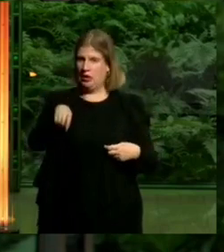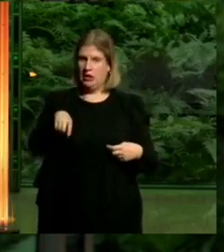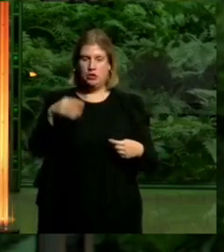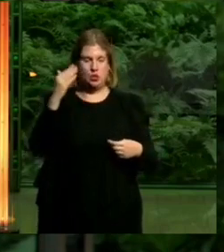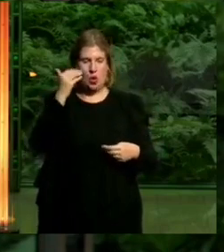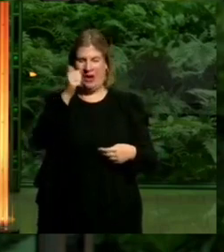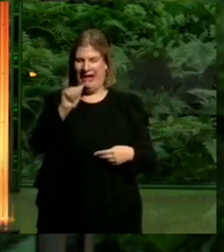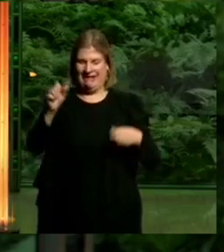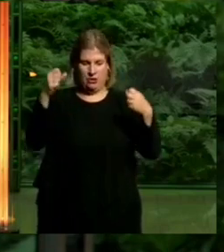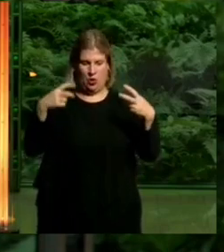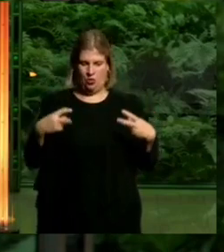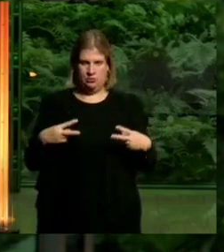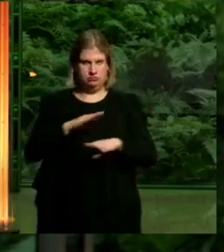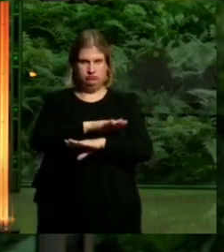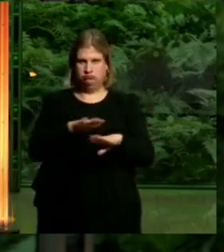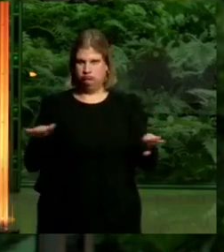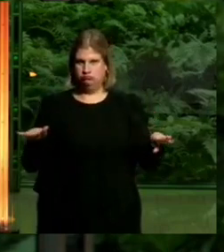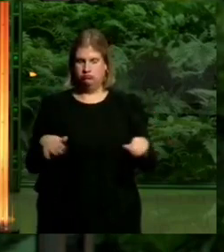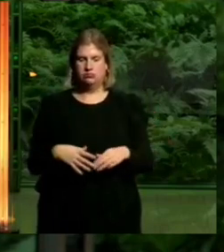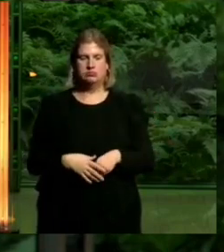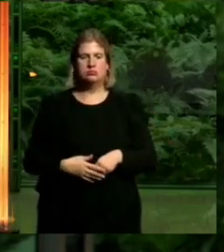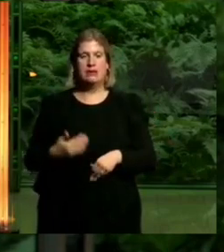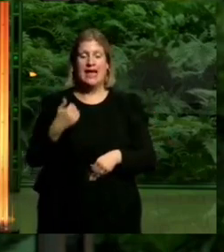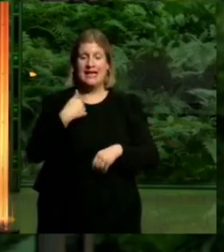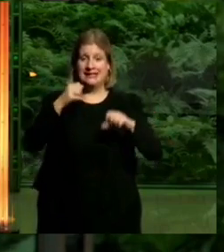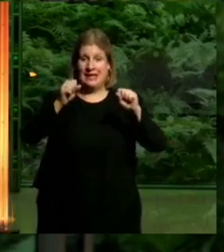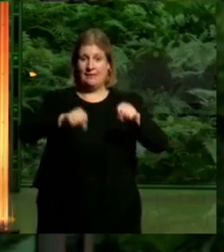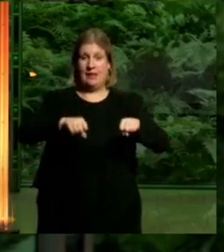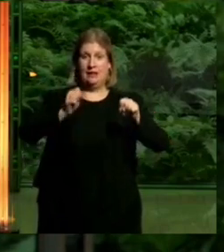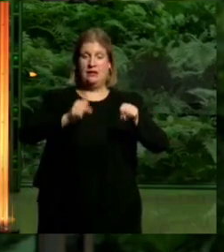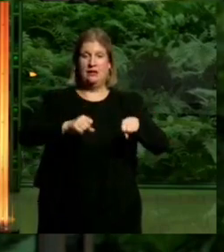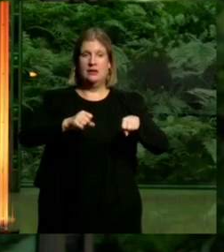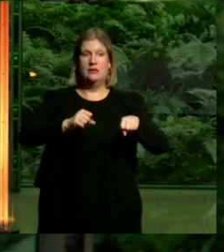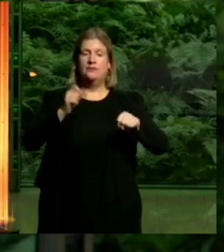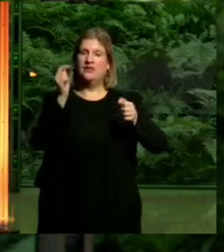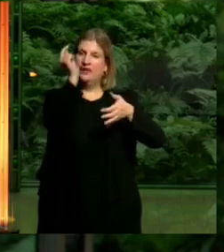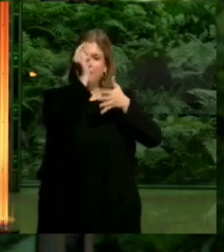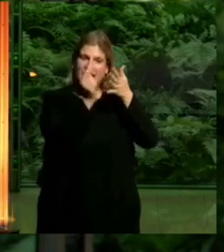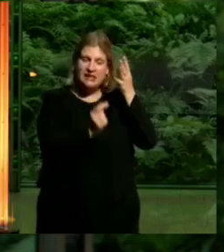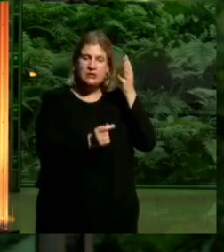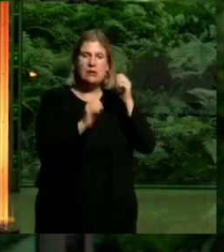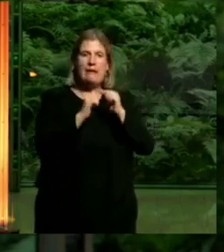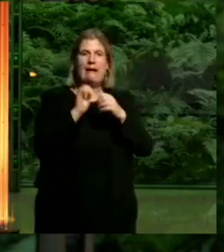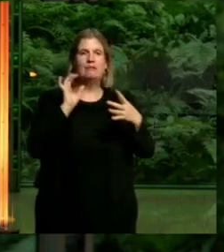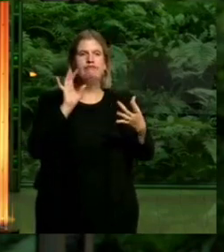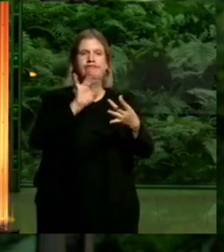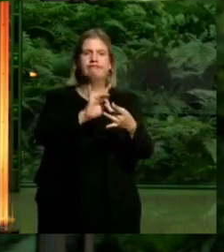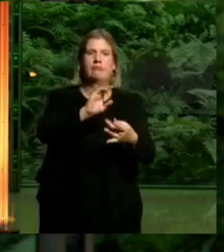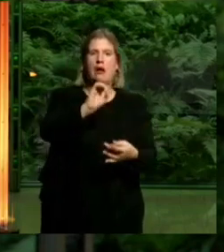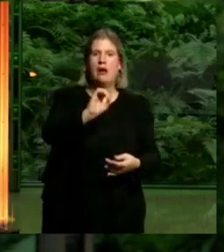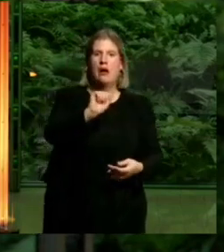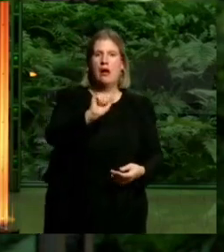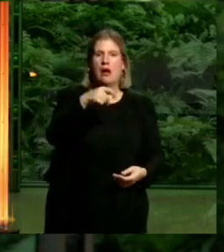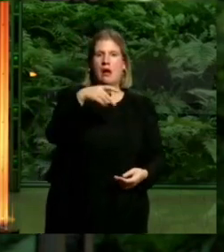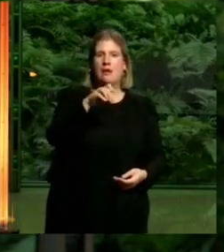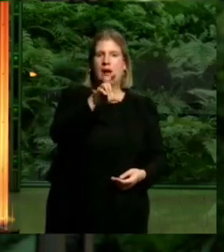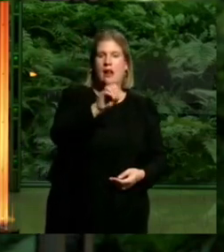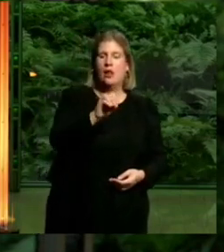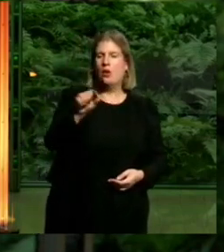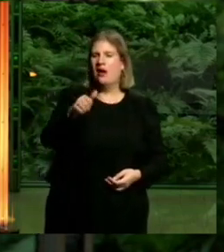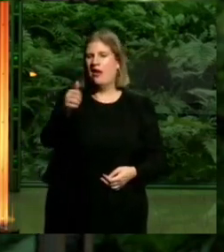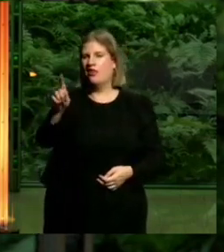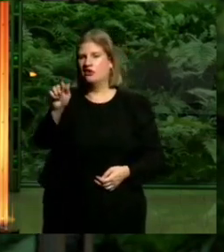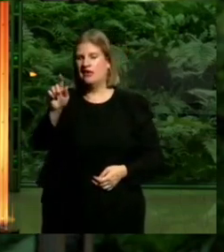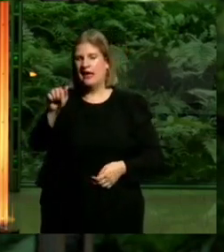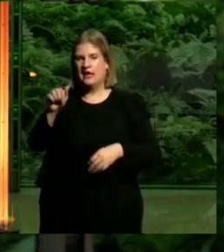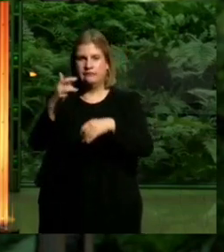And what it has this ability to do, it has all these features of connecting to Apollo or connecting to other data sources to